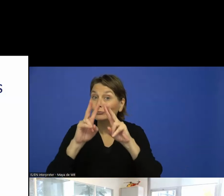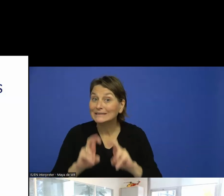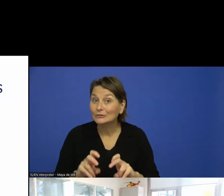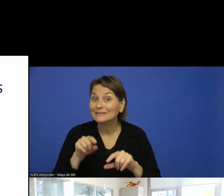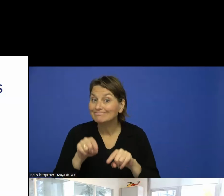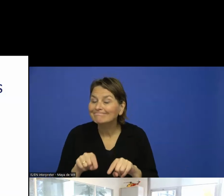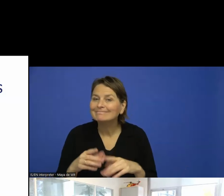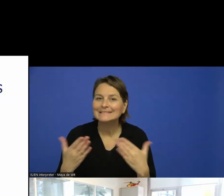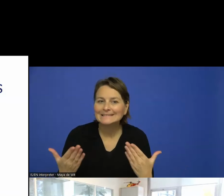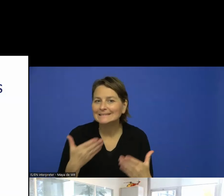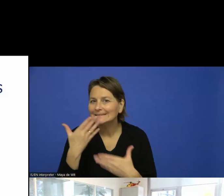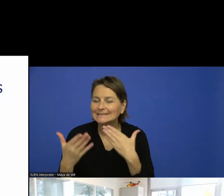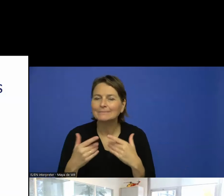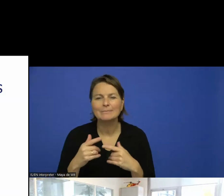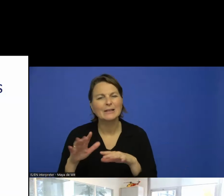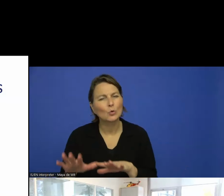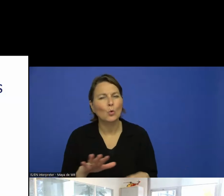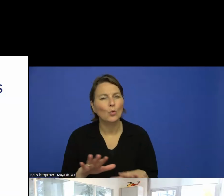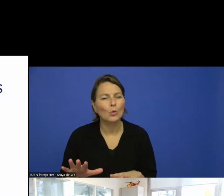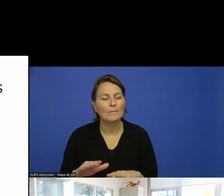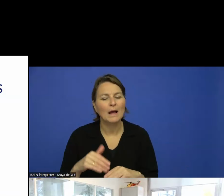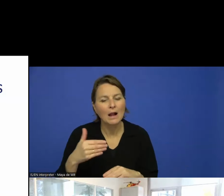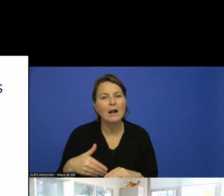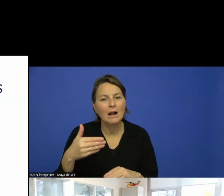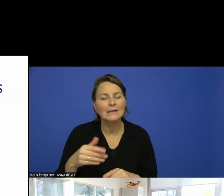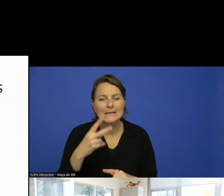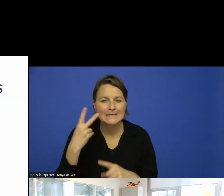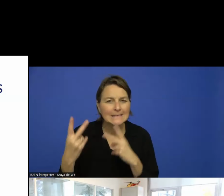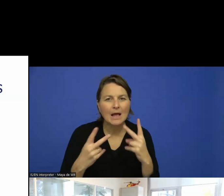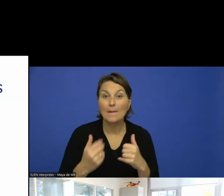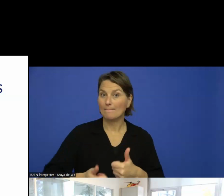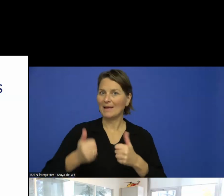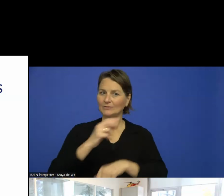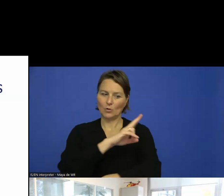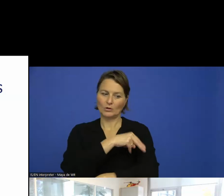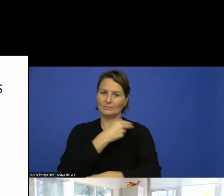We're still working to see how we can improve work in hospitals,